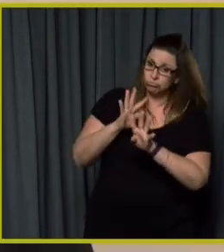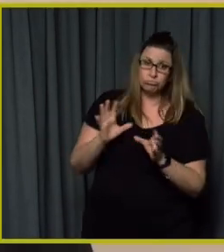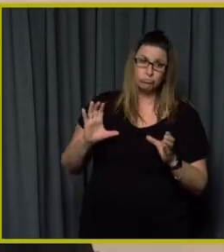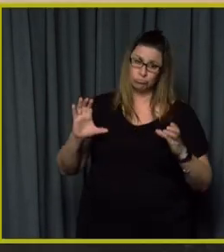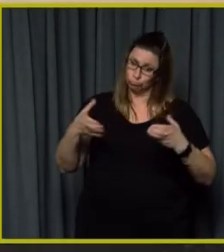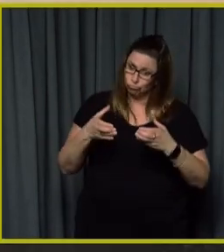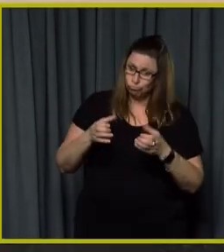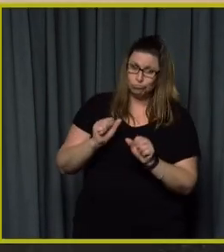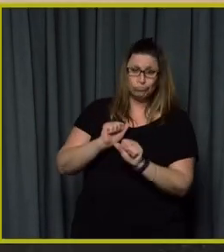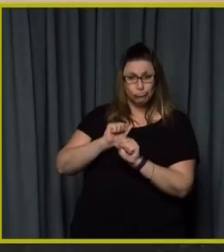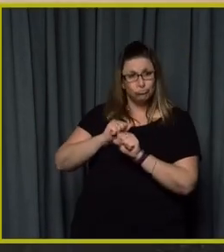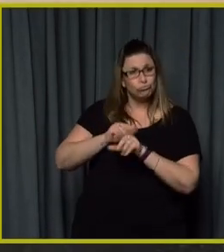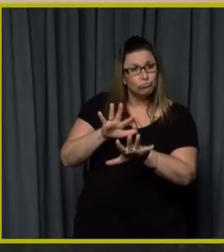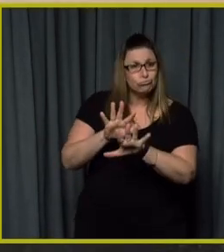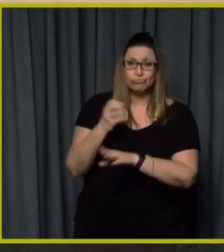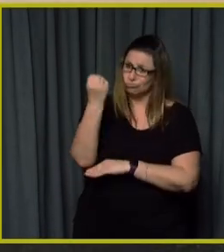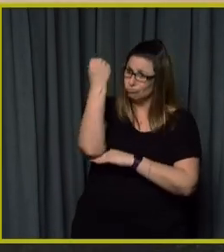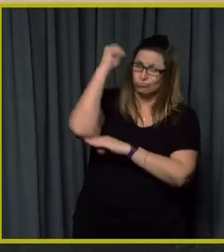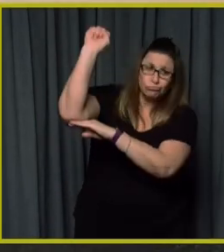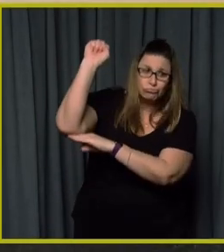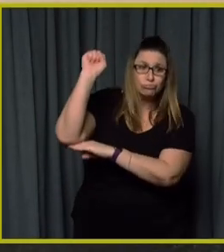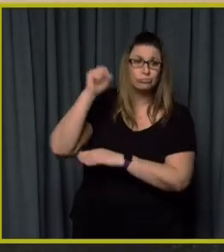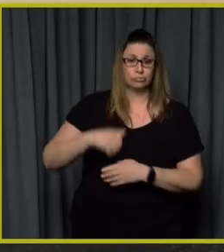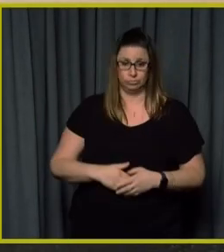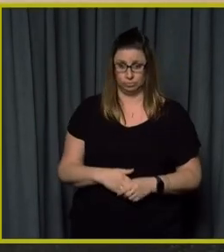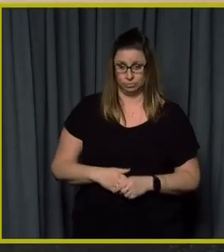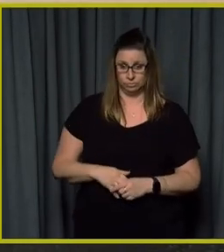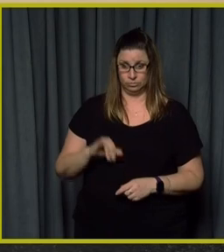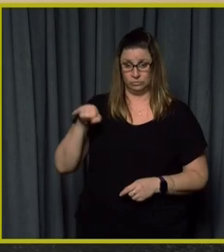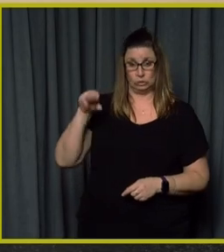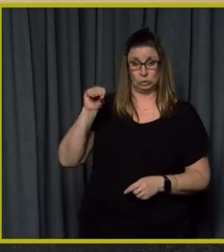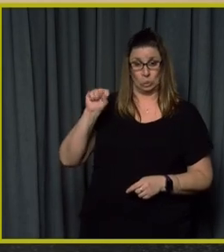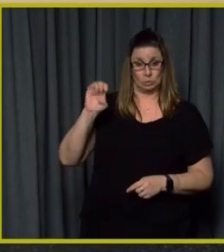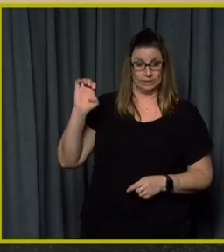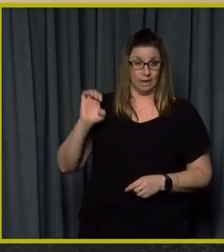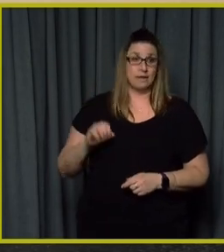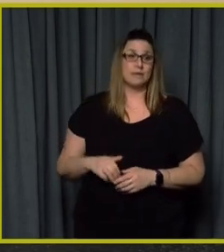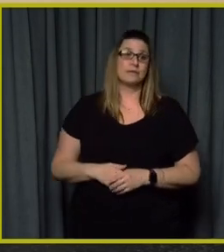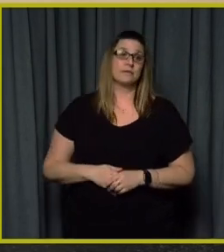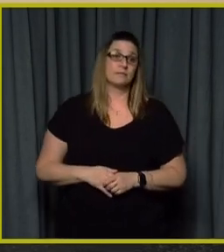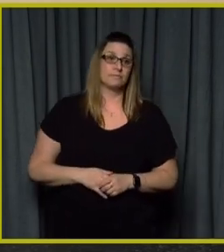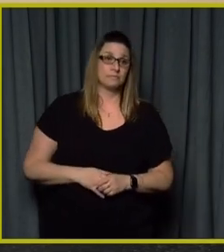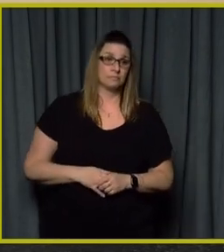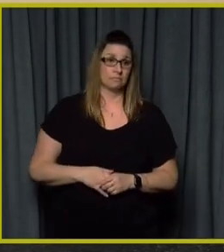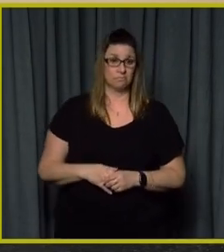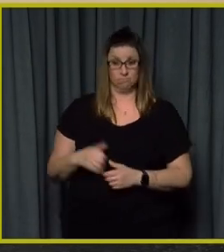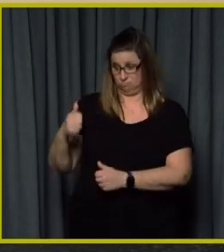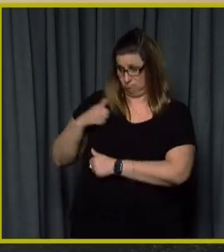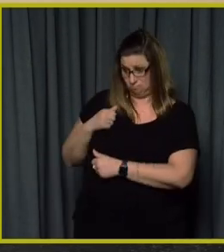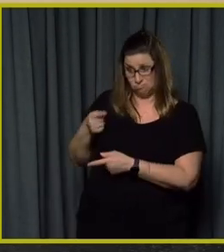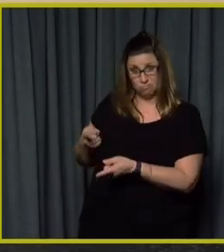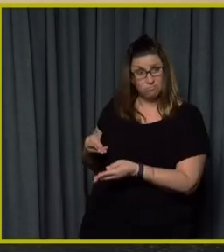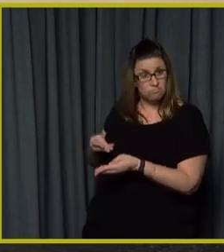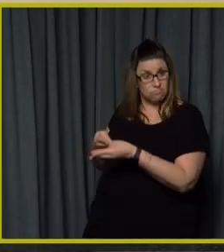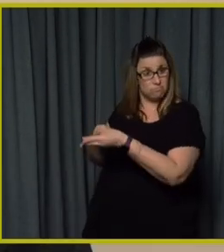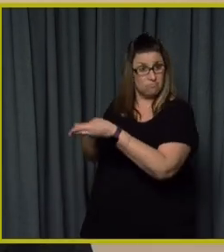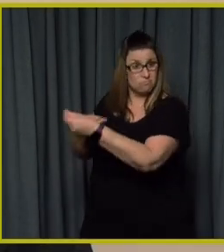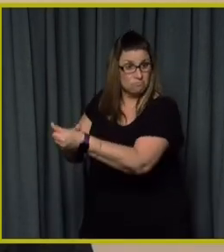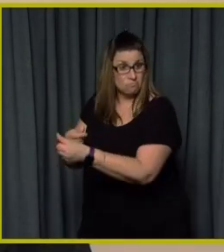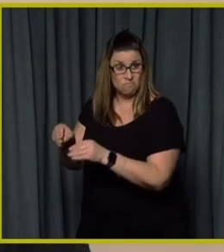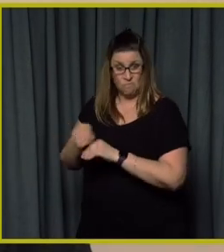The Pentagon budget is more than what the government spends on agriculture, education, environment,